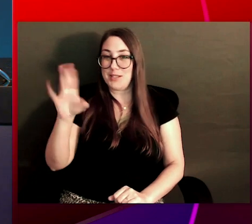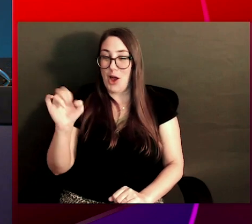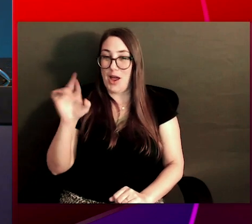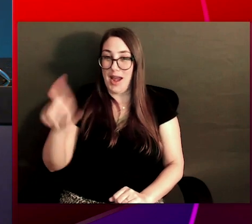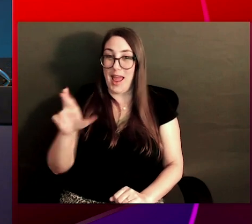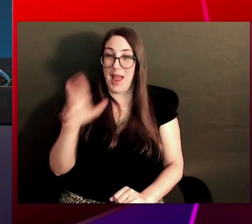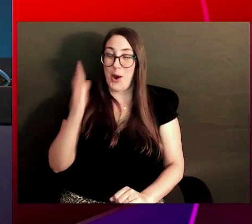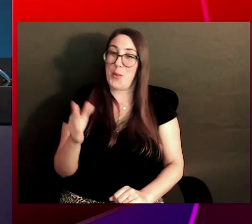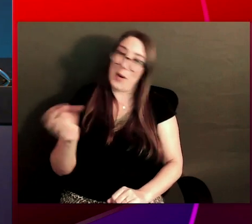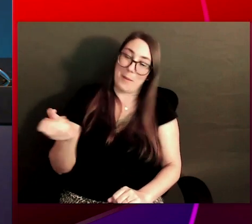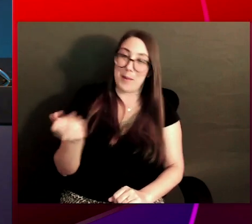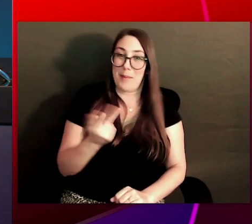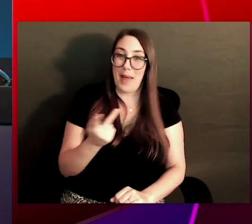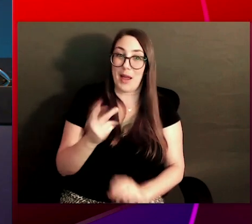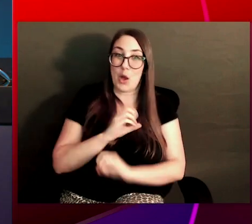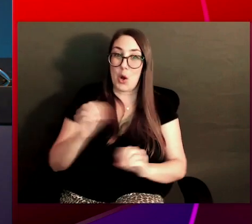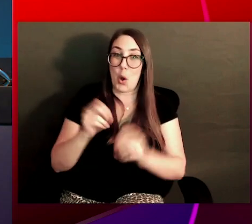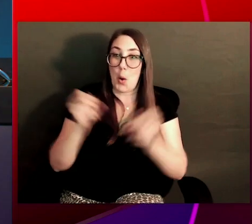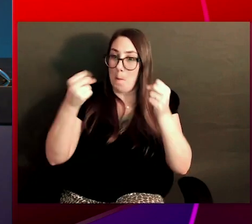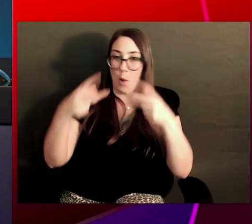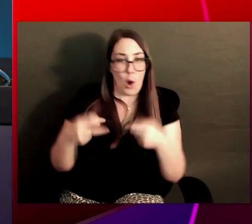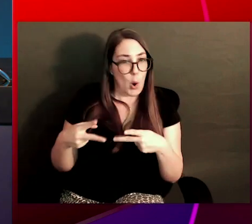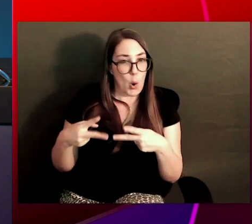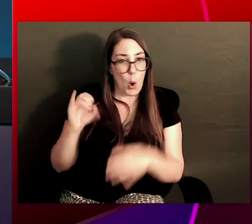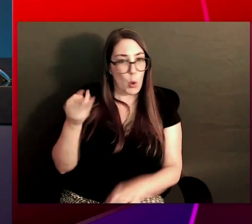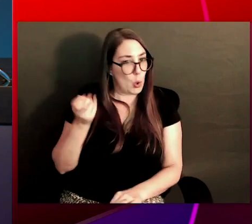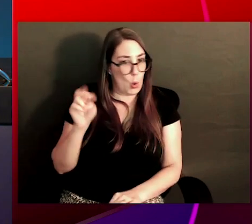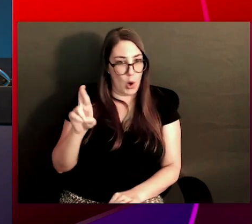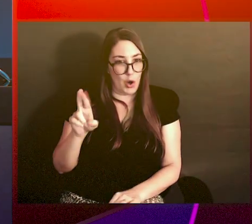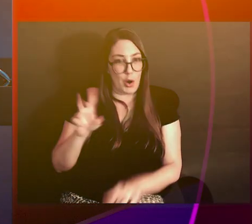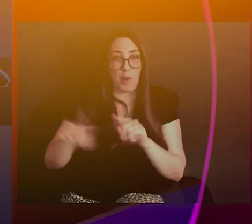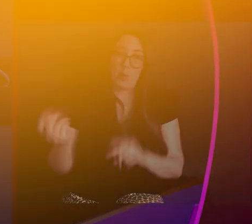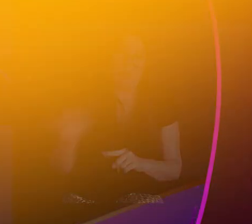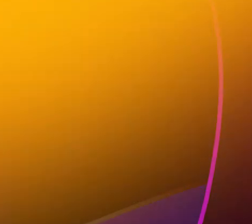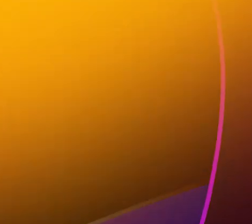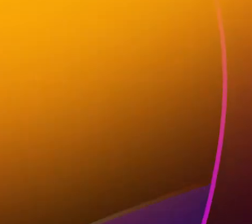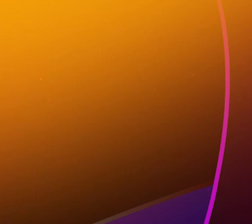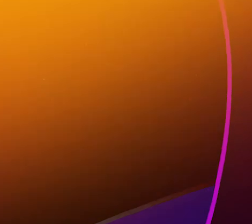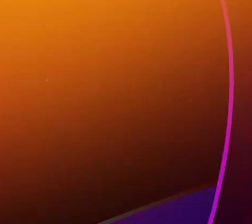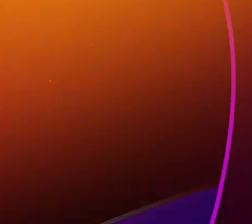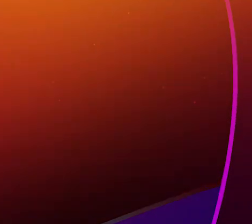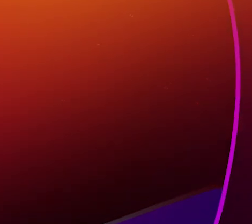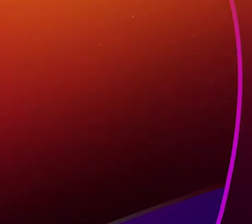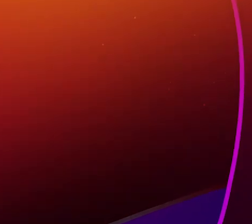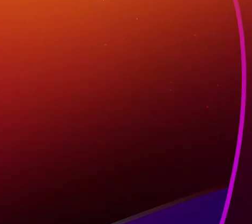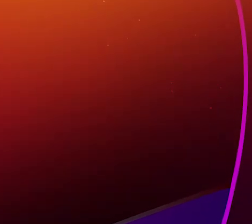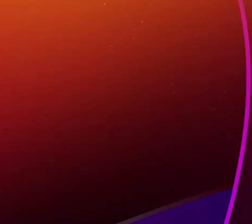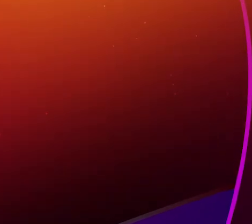Code Corner, but we'll be back with more content for you. So stay right here.